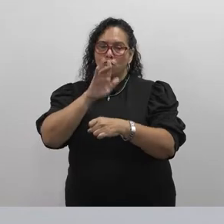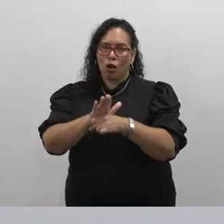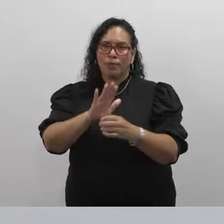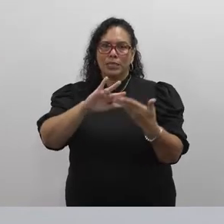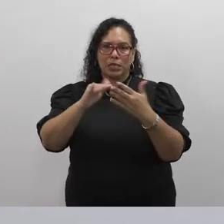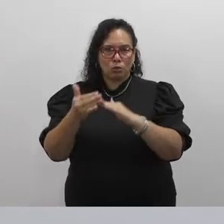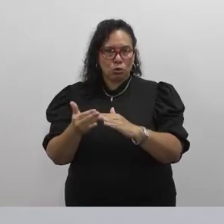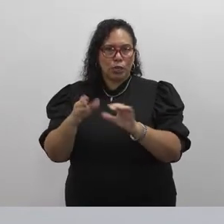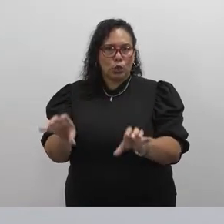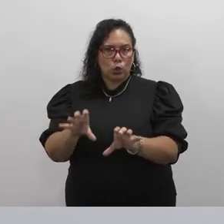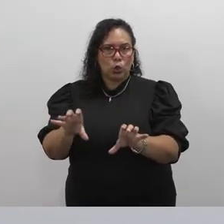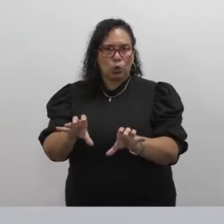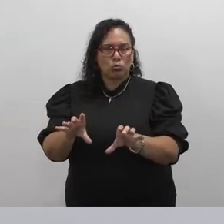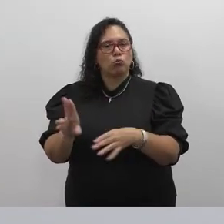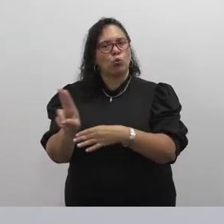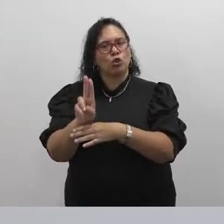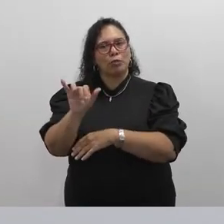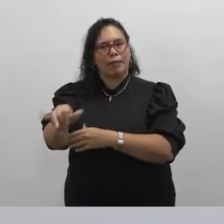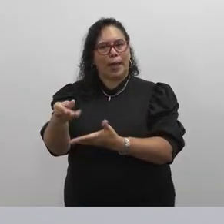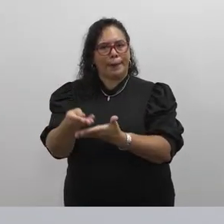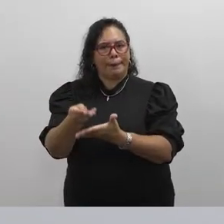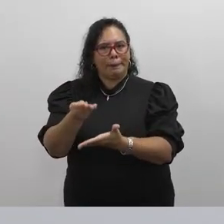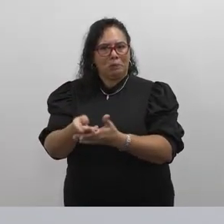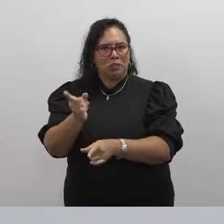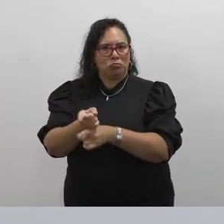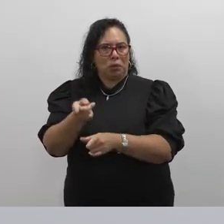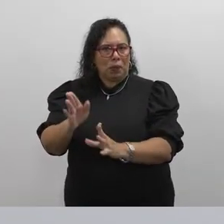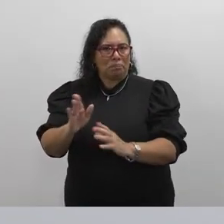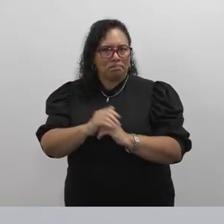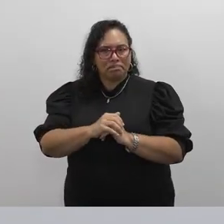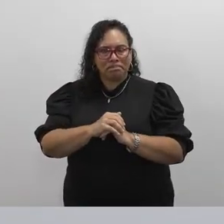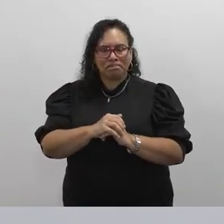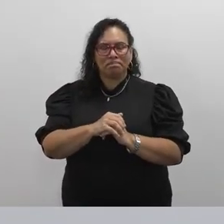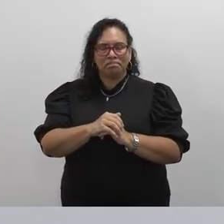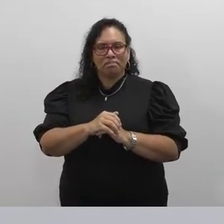be able to bring to the community with these dollars.